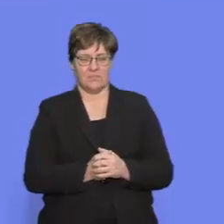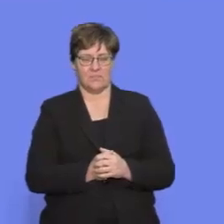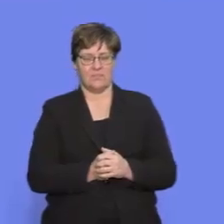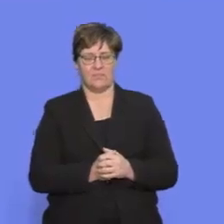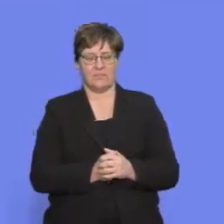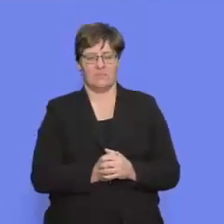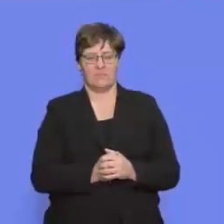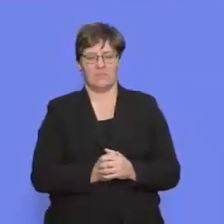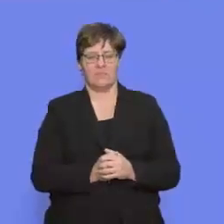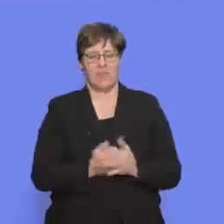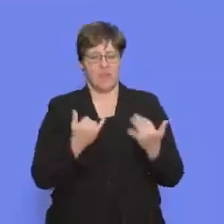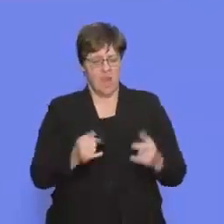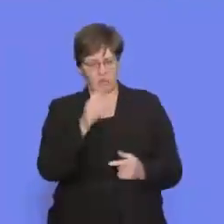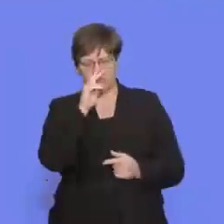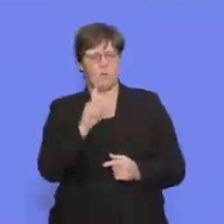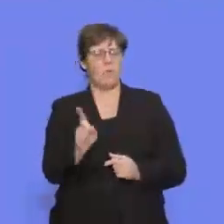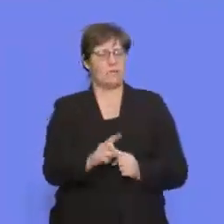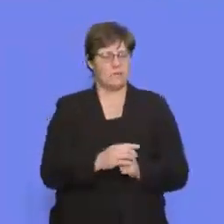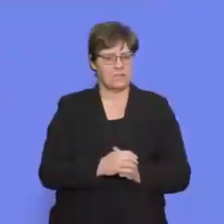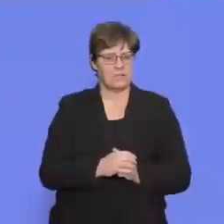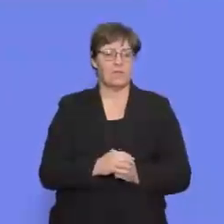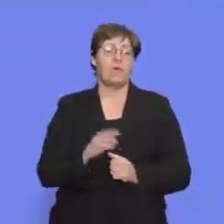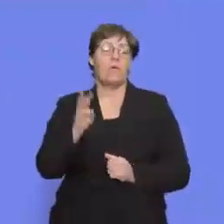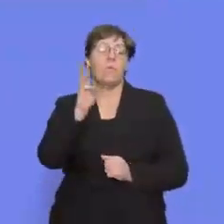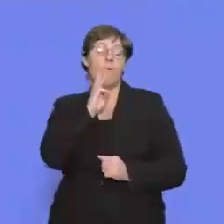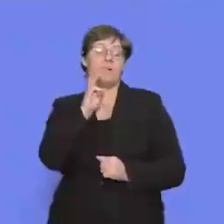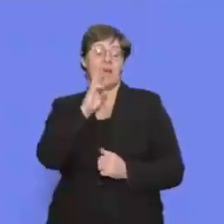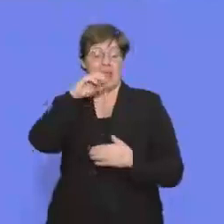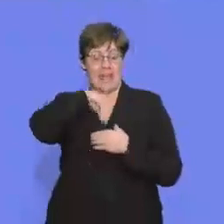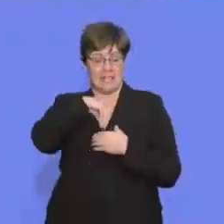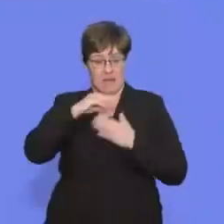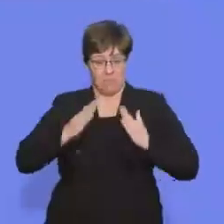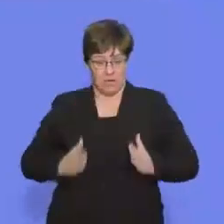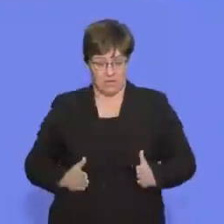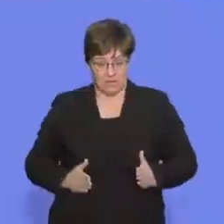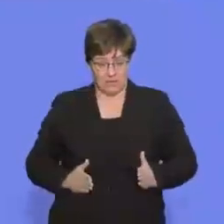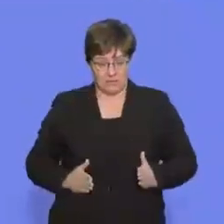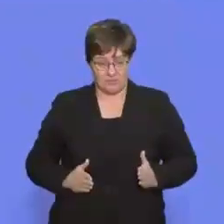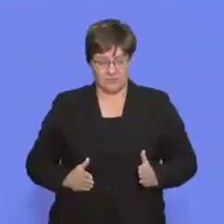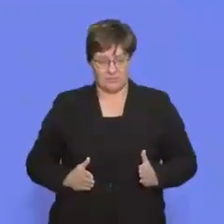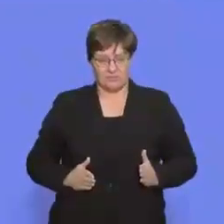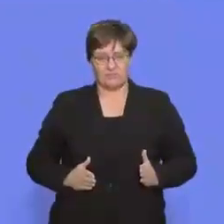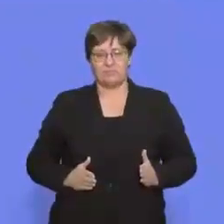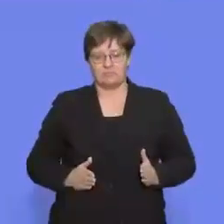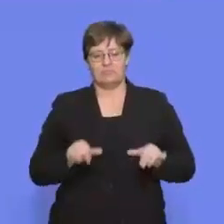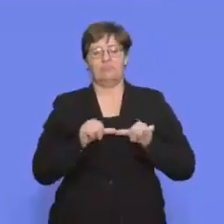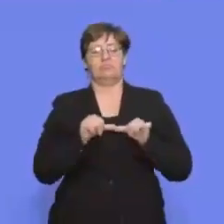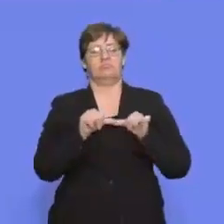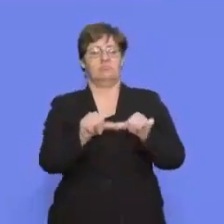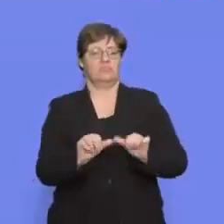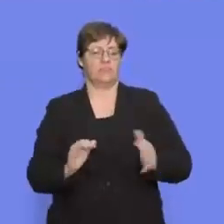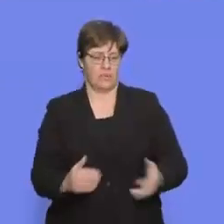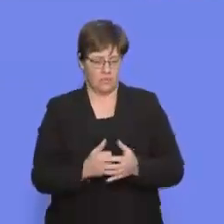the water inside our bodies is maintained at a balance, at a